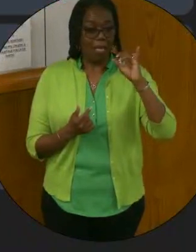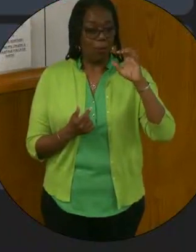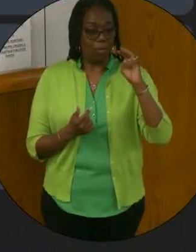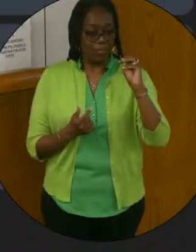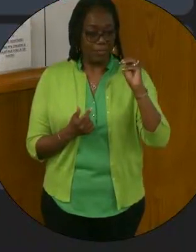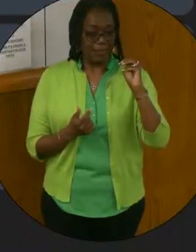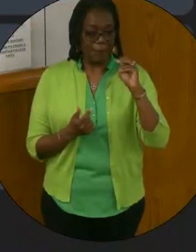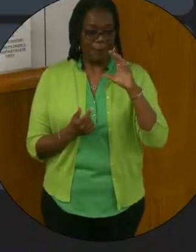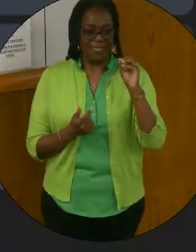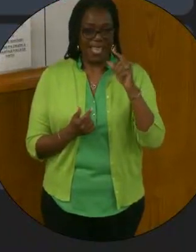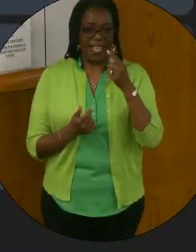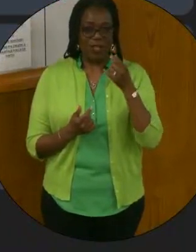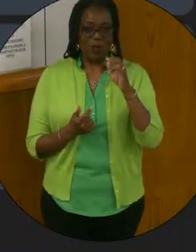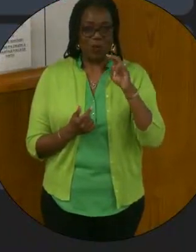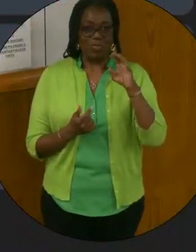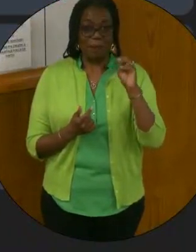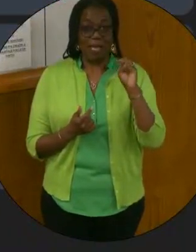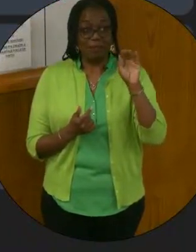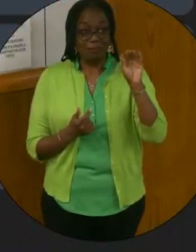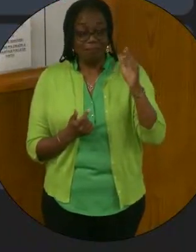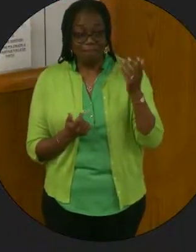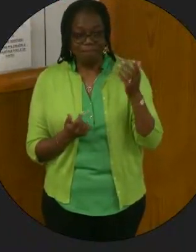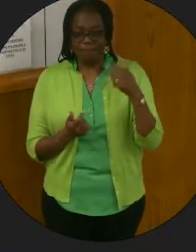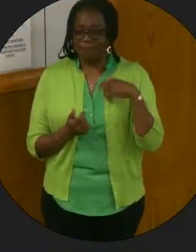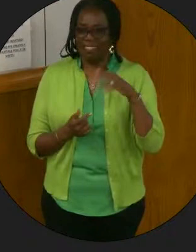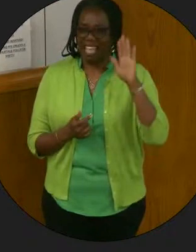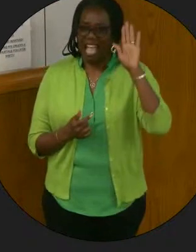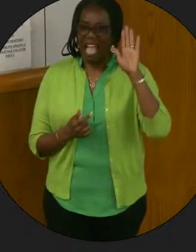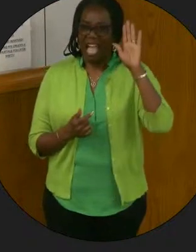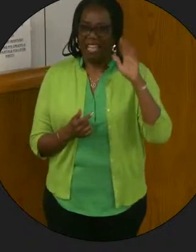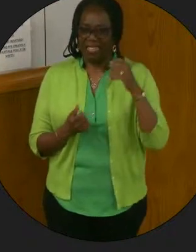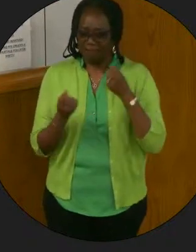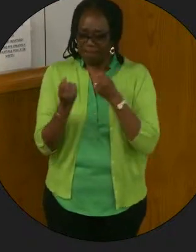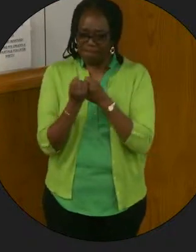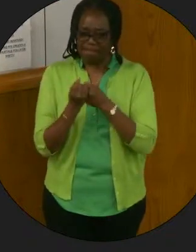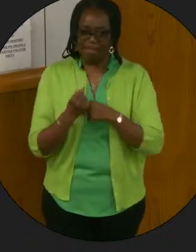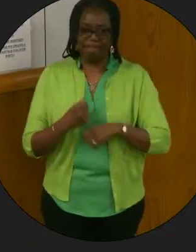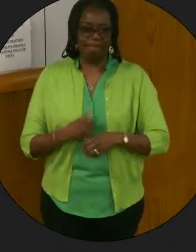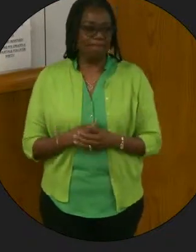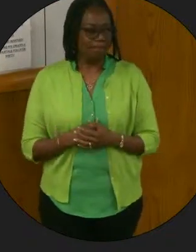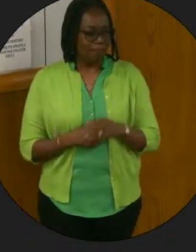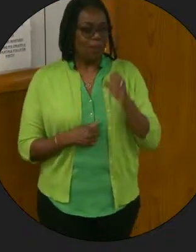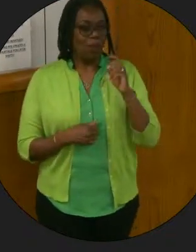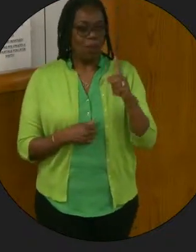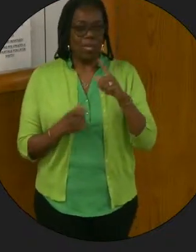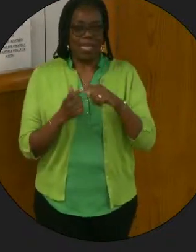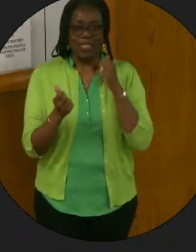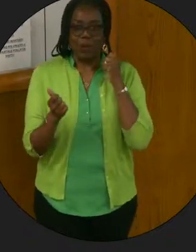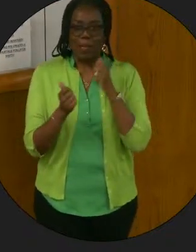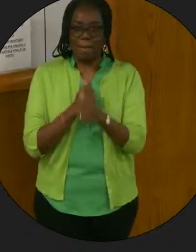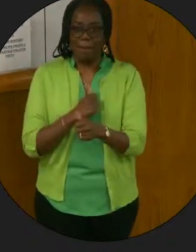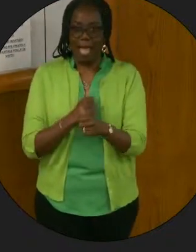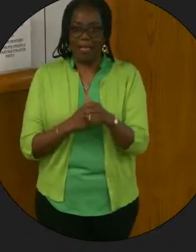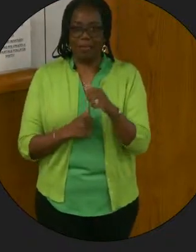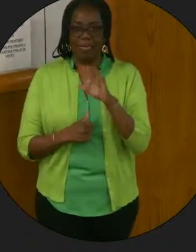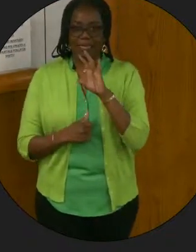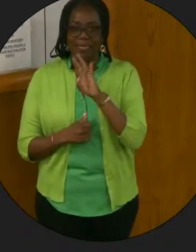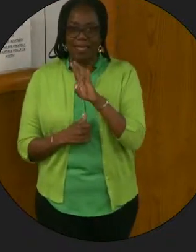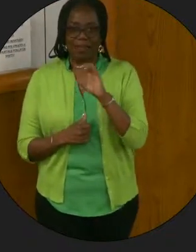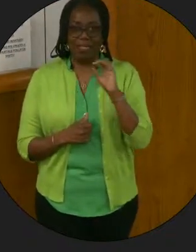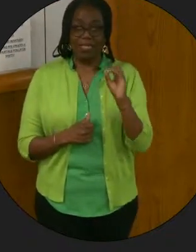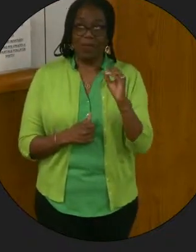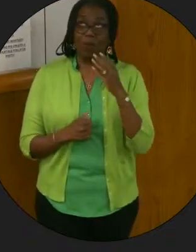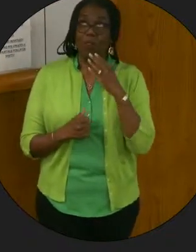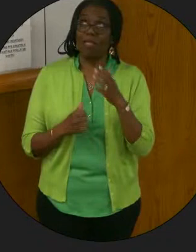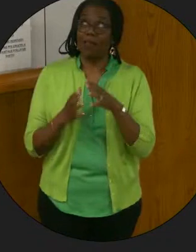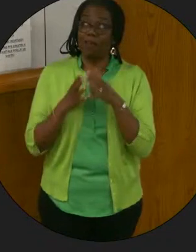Guzman? Aye. Thank you. Colleagues, that motion passes 7-0. Thank you